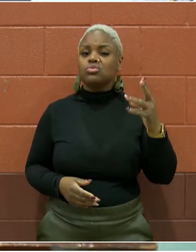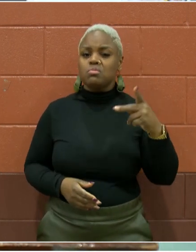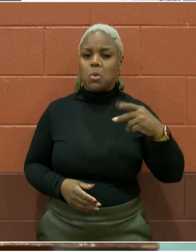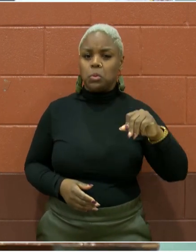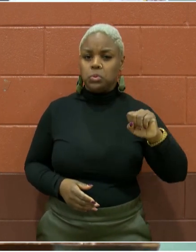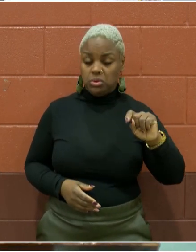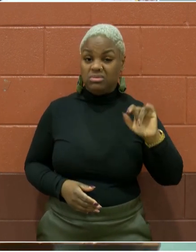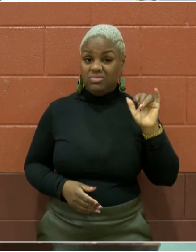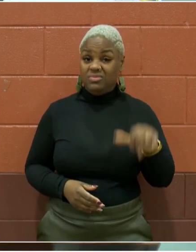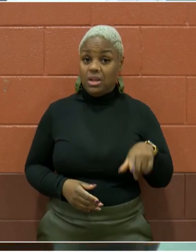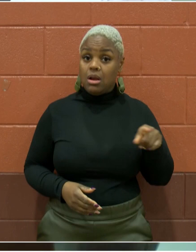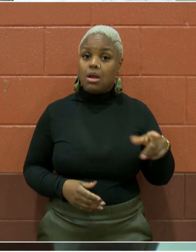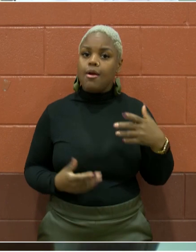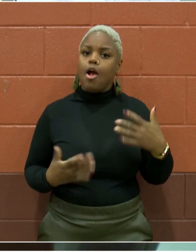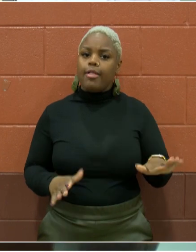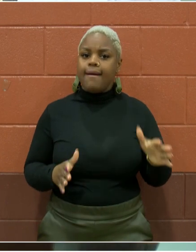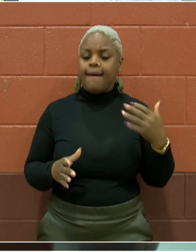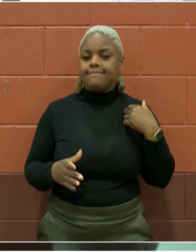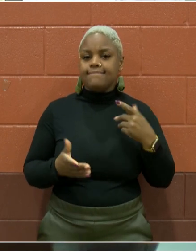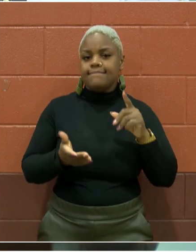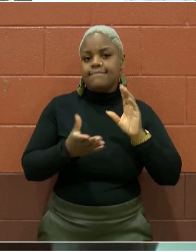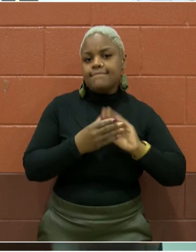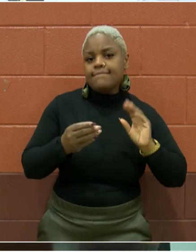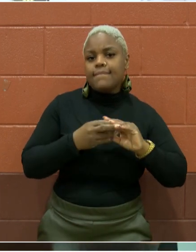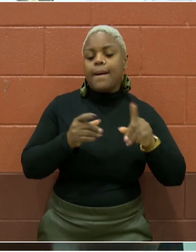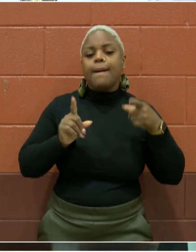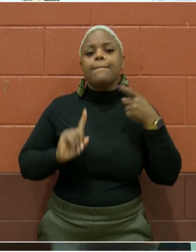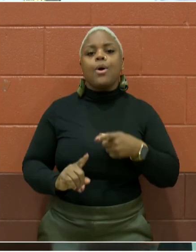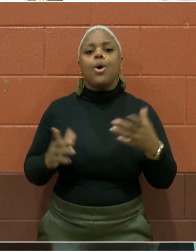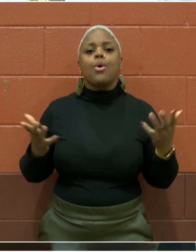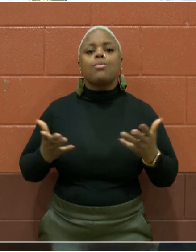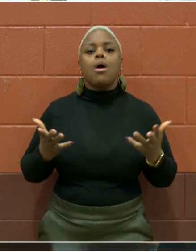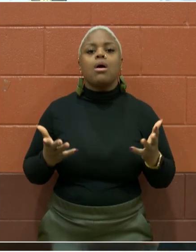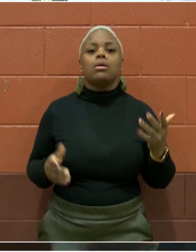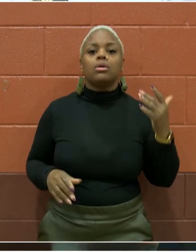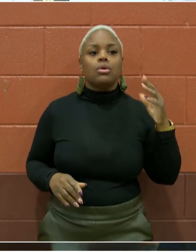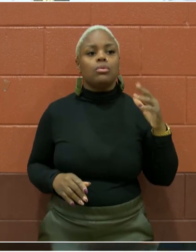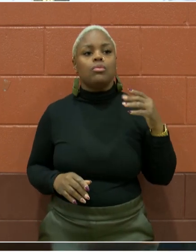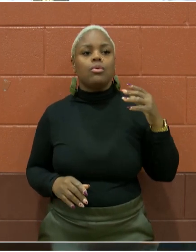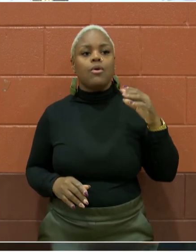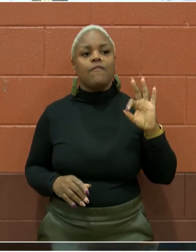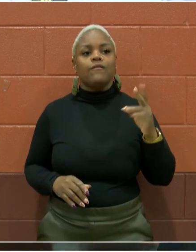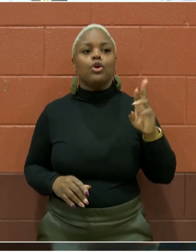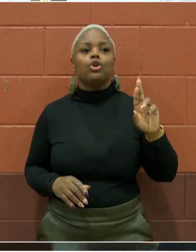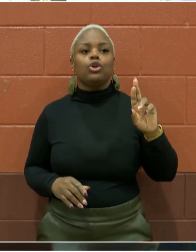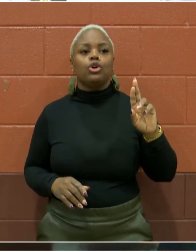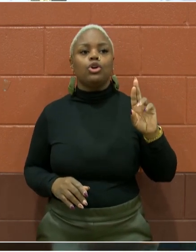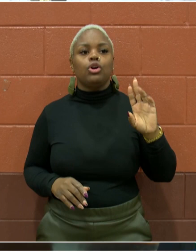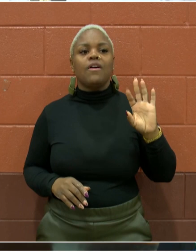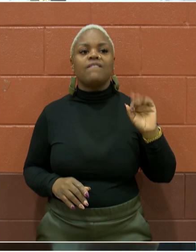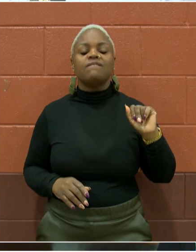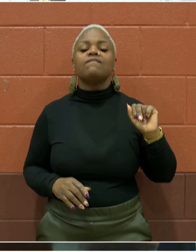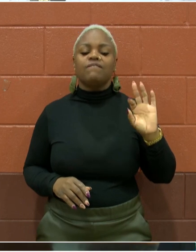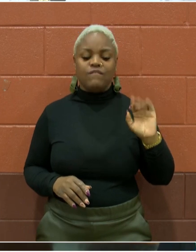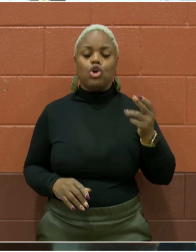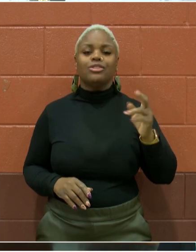officer-involved shootings, the Ferguson case in Michael Brown,